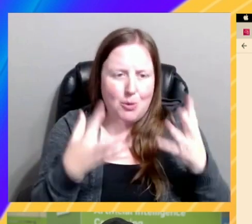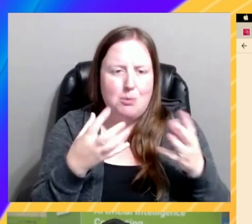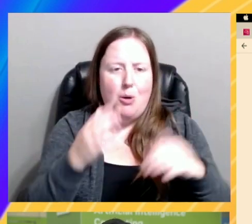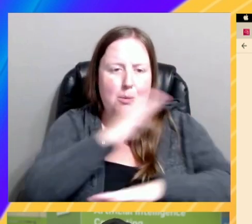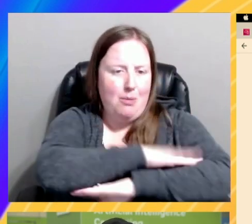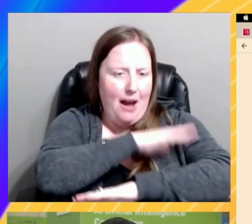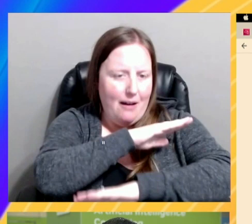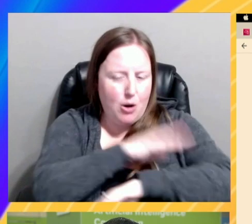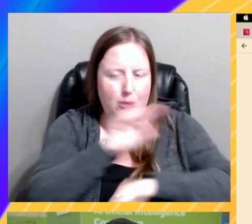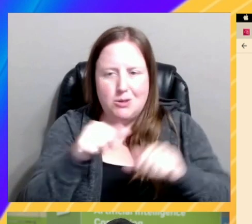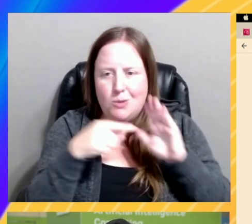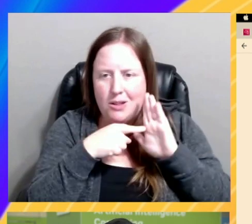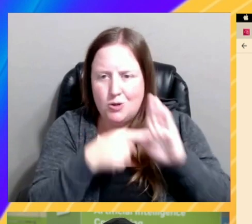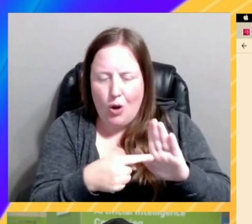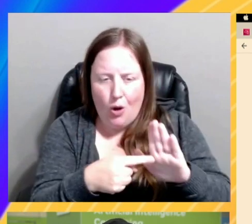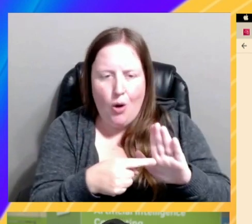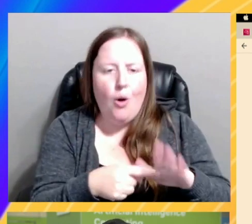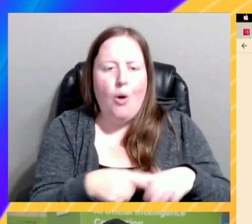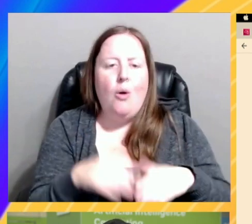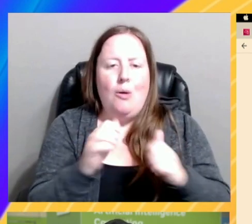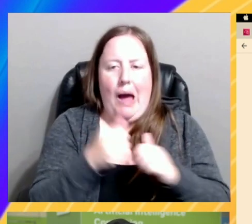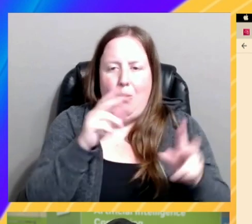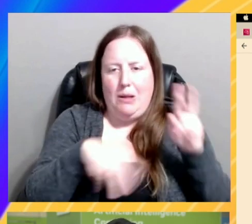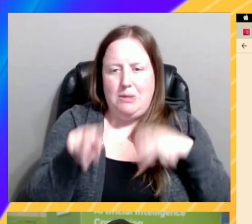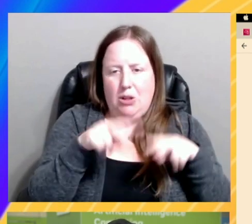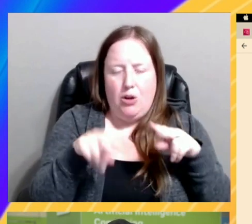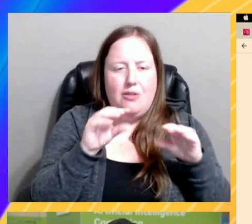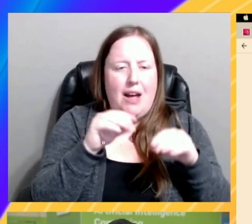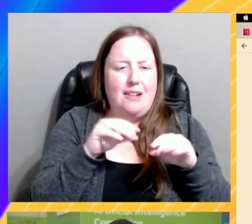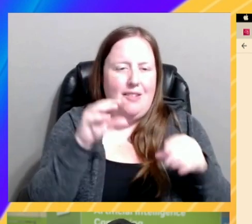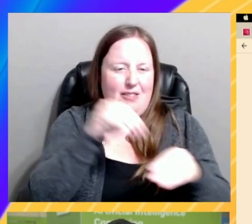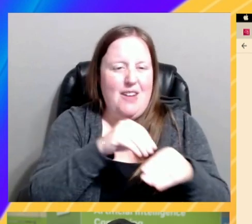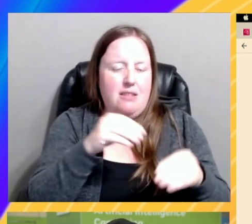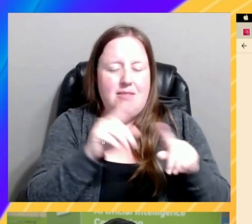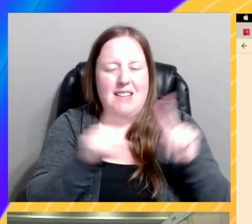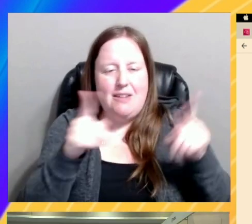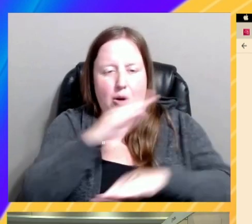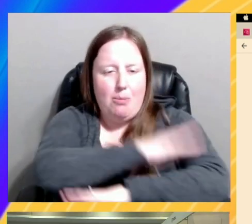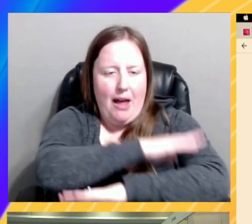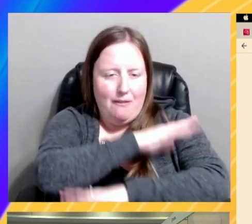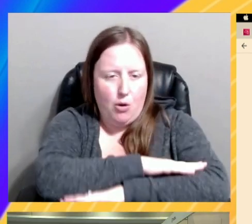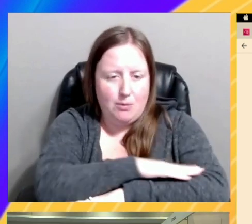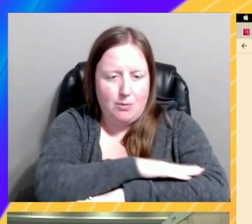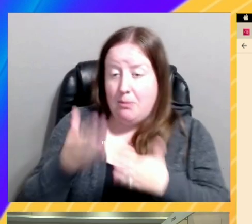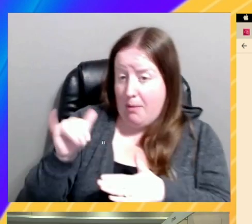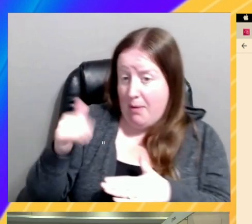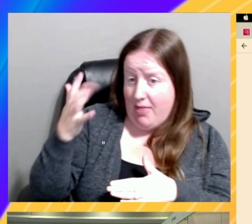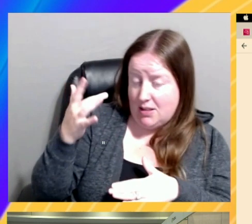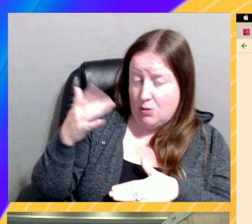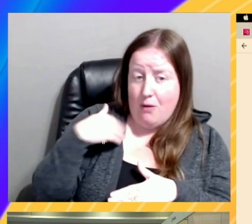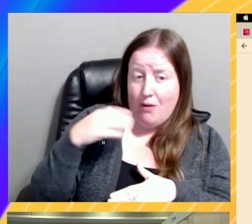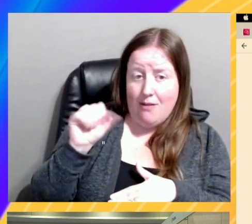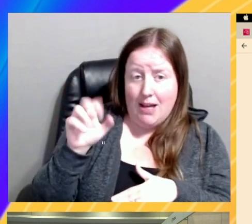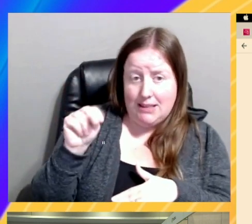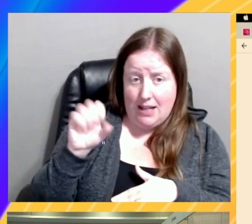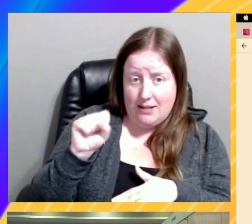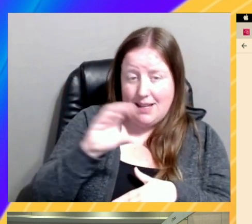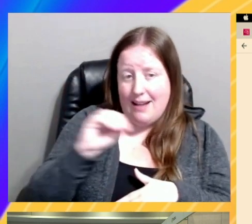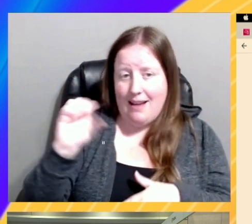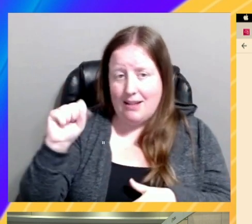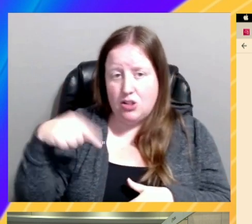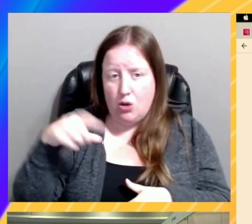how observability could be fit in with different platforms. Yeah, so is that probably why there's both SNS and SQS? Oh, that's awesome, yeah. And so we